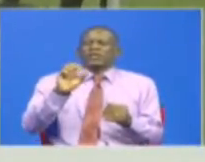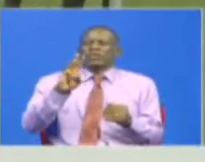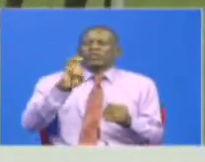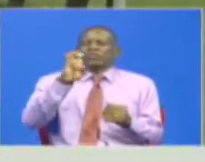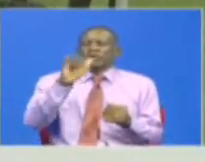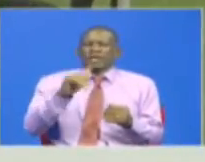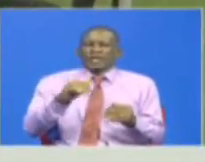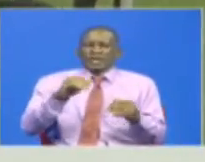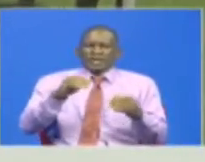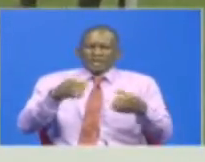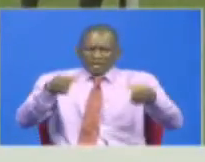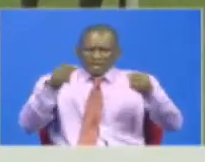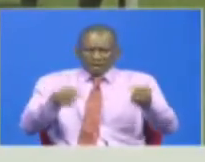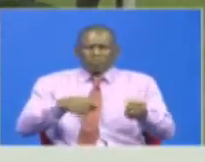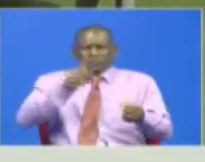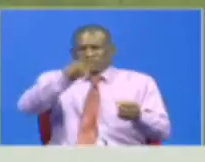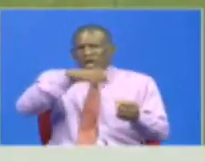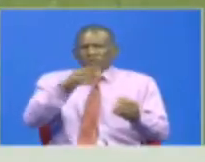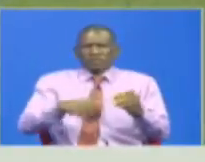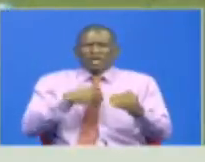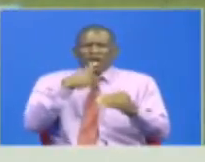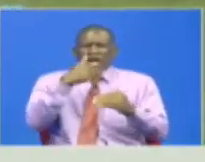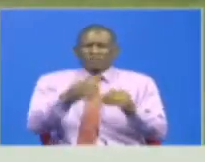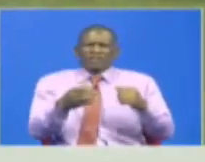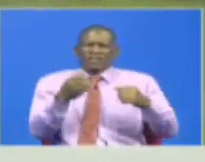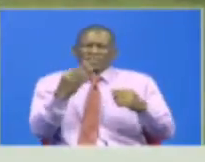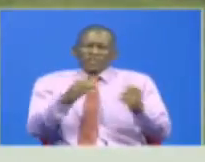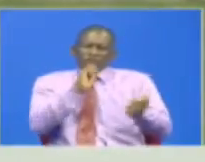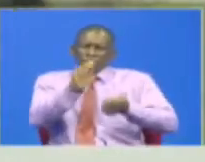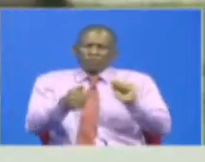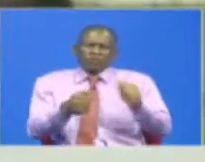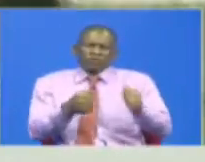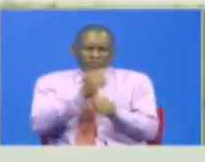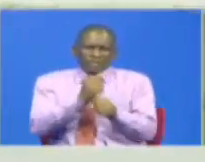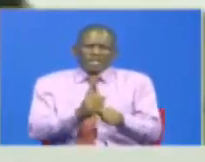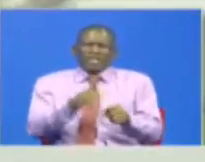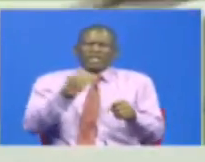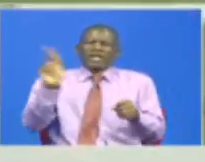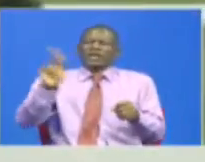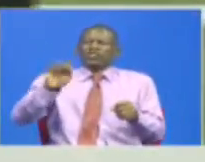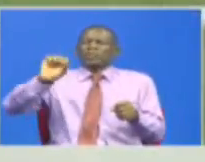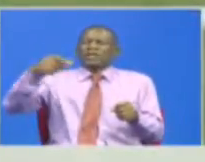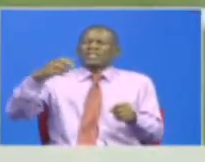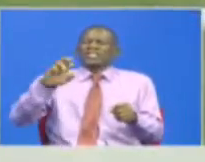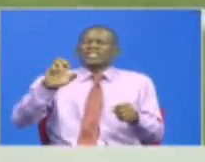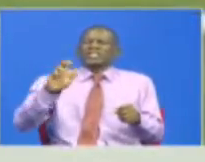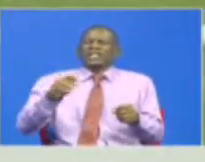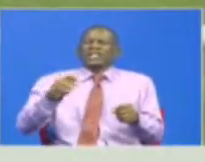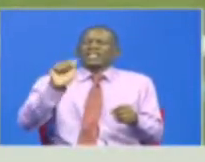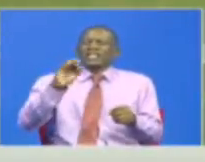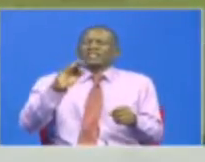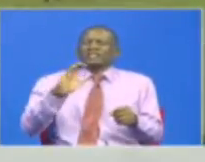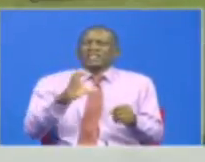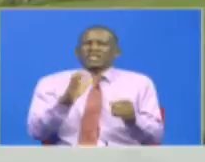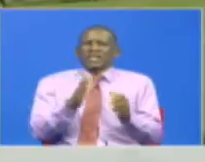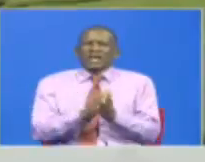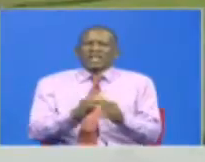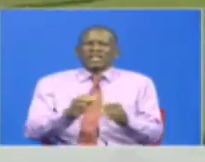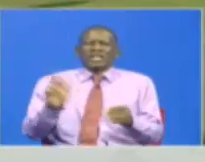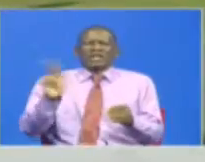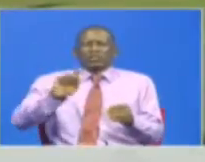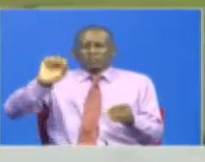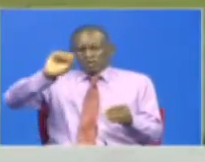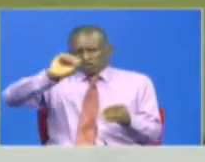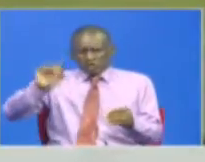where only 3 matches had been played. Kariobangi Sharks, AFC Leopards, and Ulinzi Stars had sailed through to the quarters. Bandari are